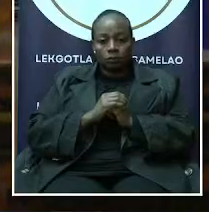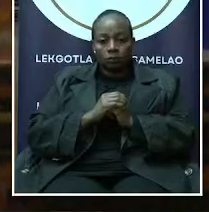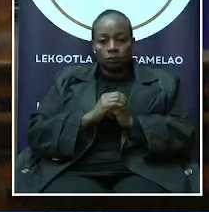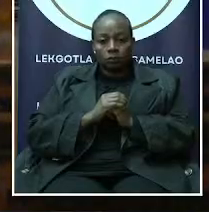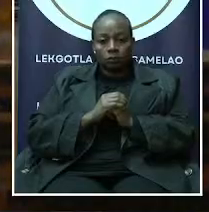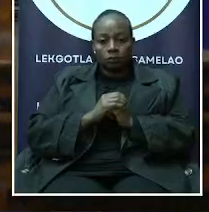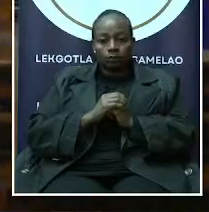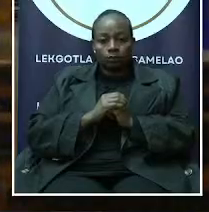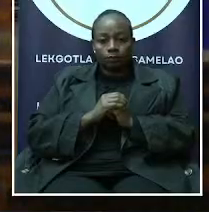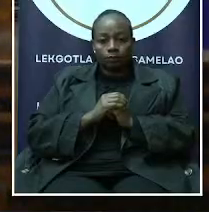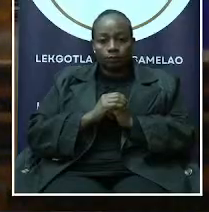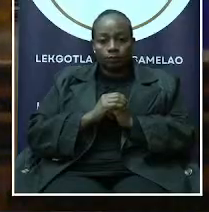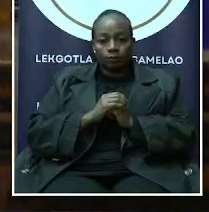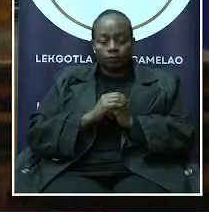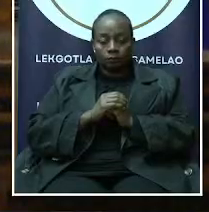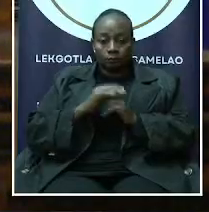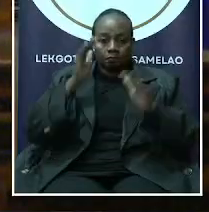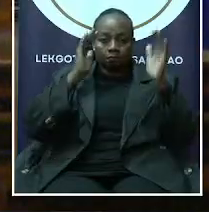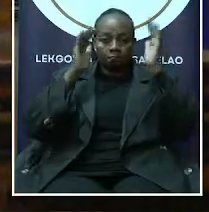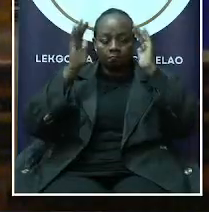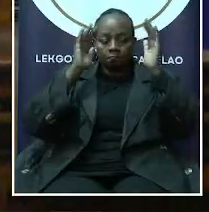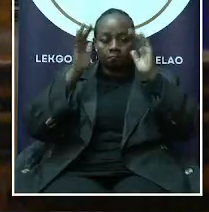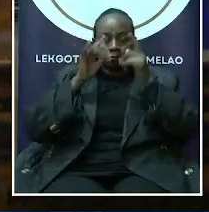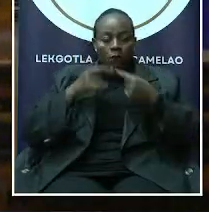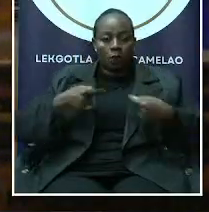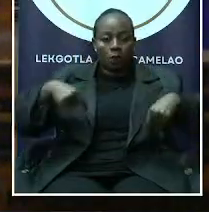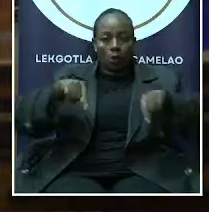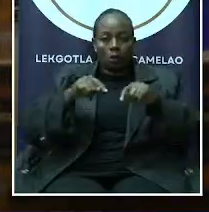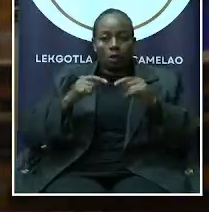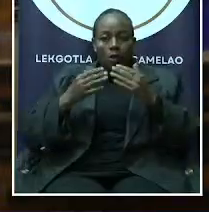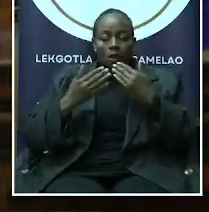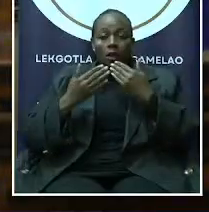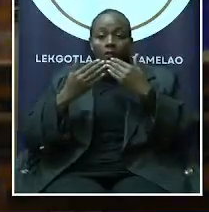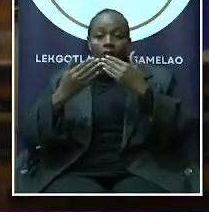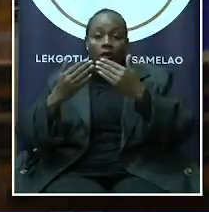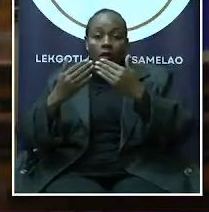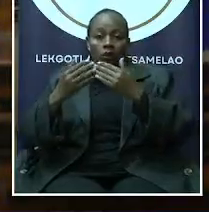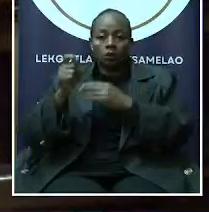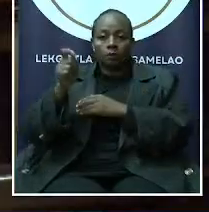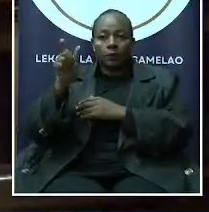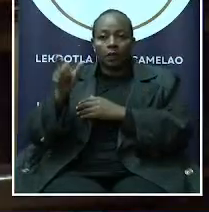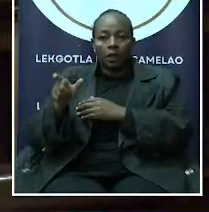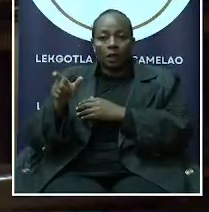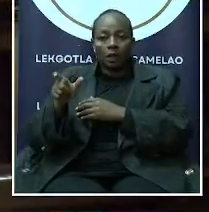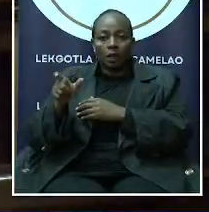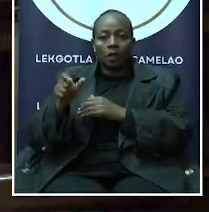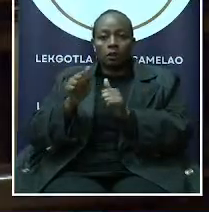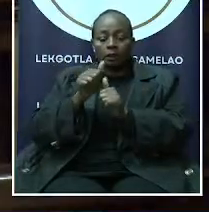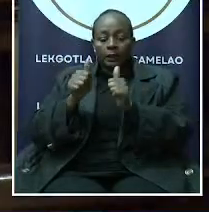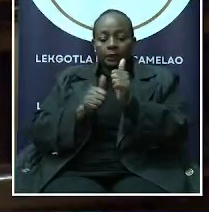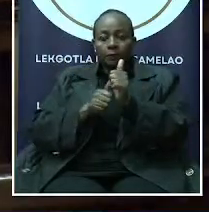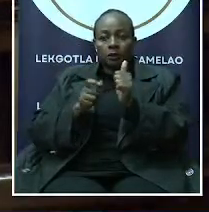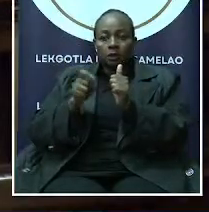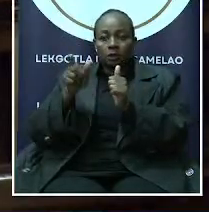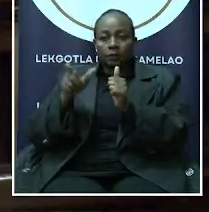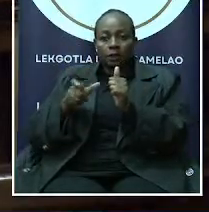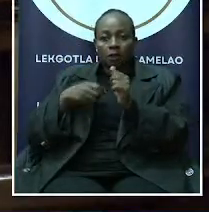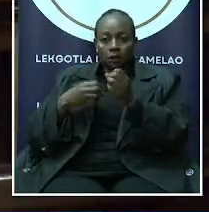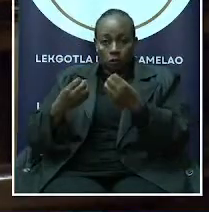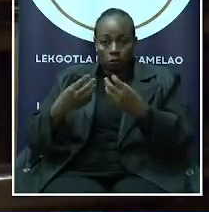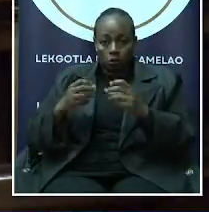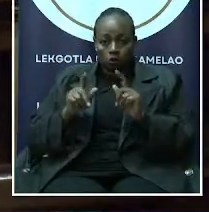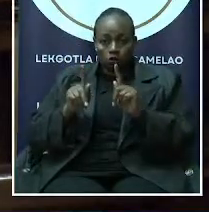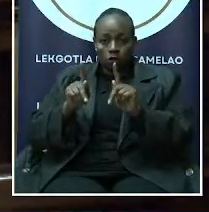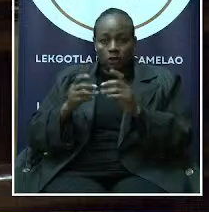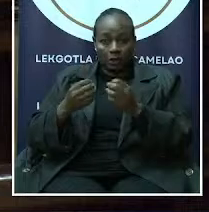Good day, all honorable members. Thank you to the speaker and the deputy speaker for this time.